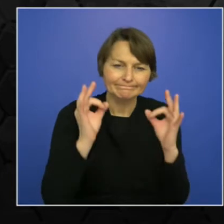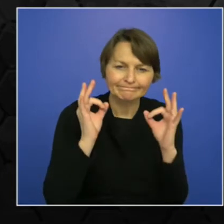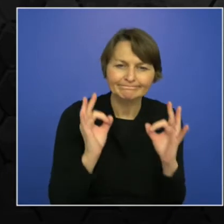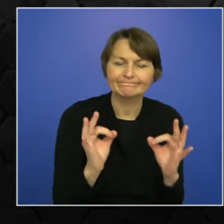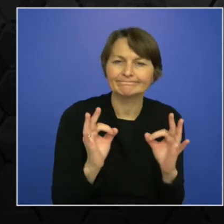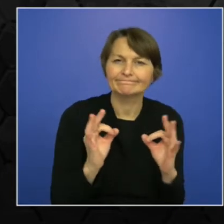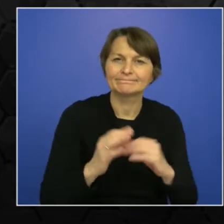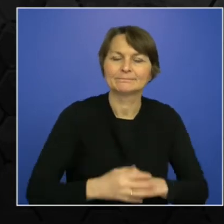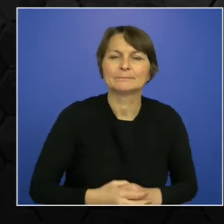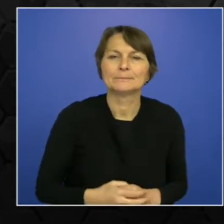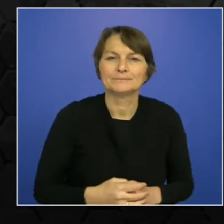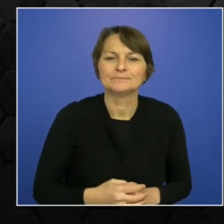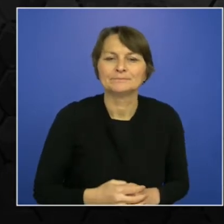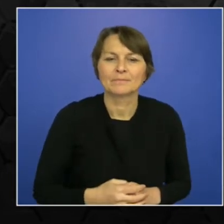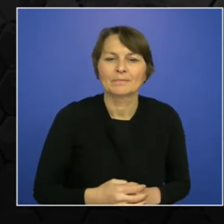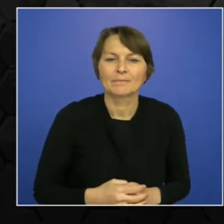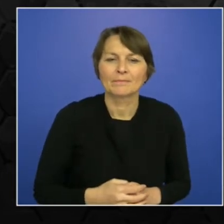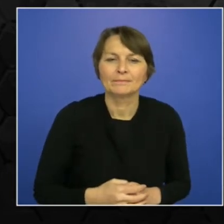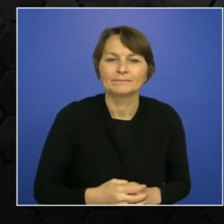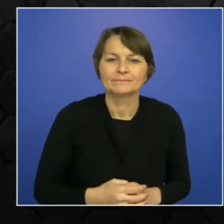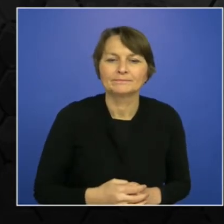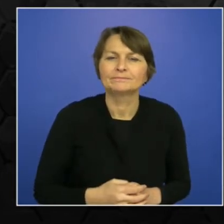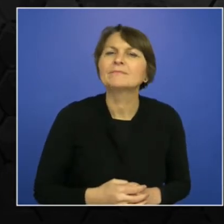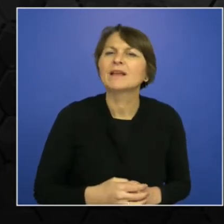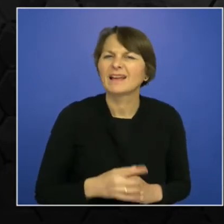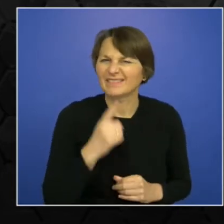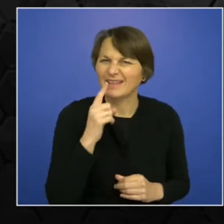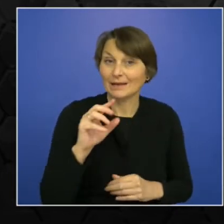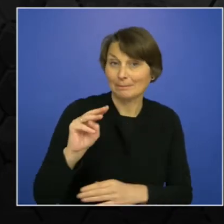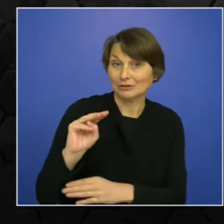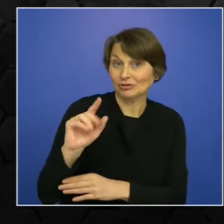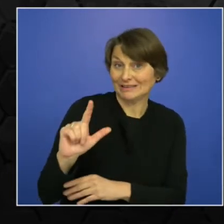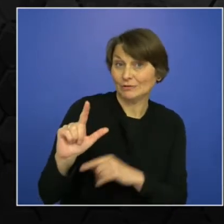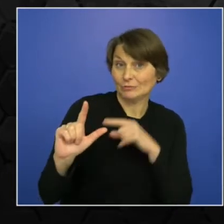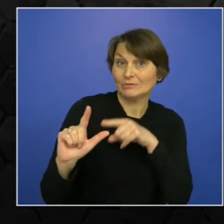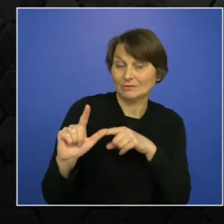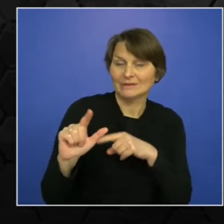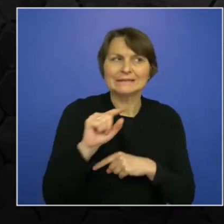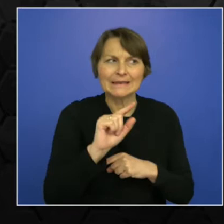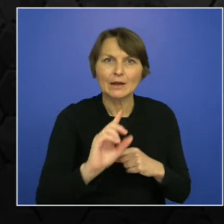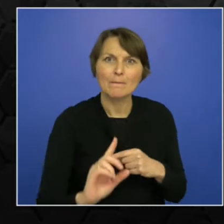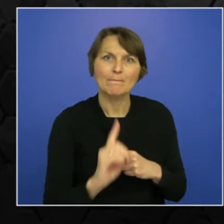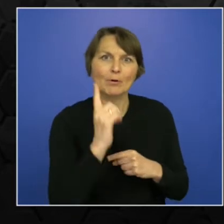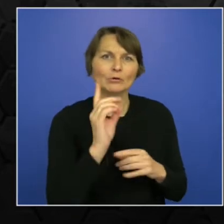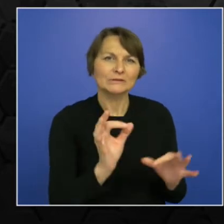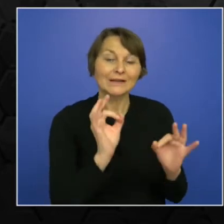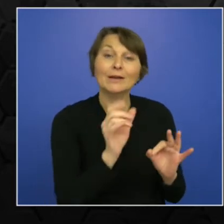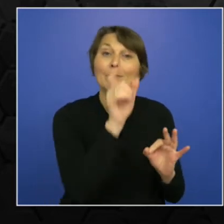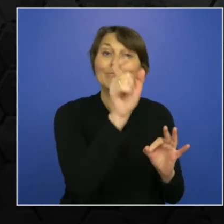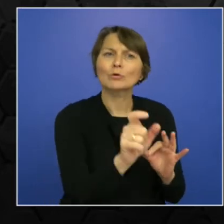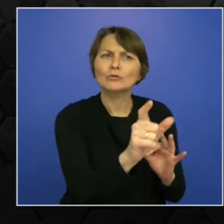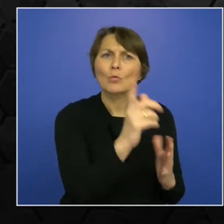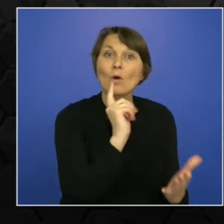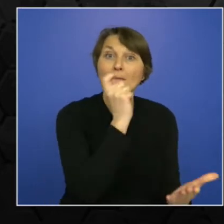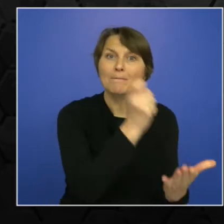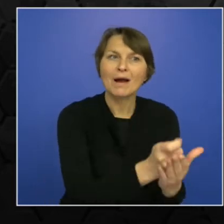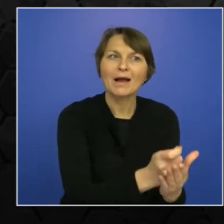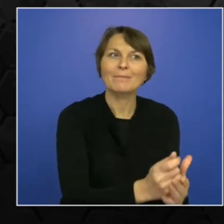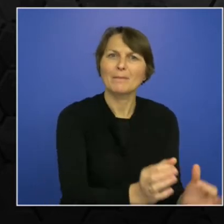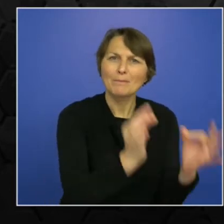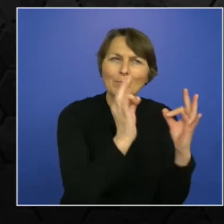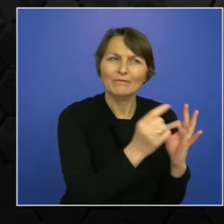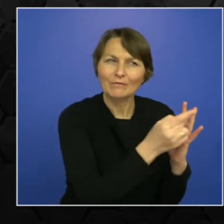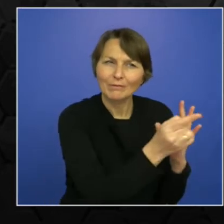are all the example of how machine learning help optimize the customer experiment.